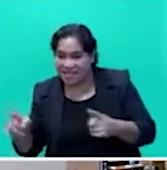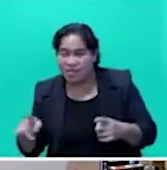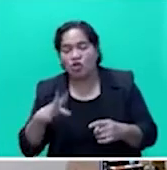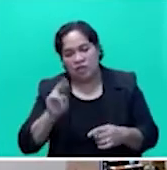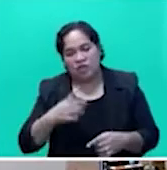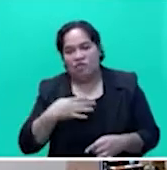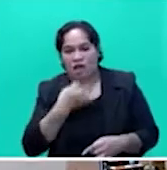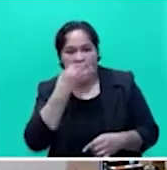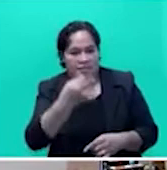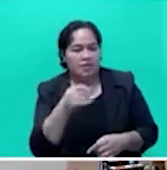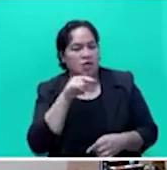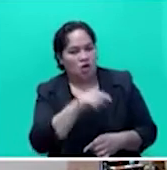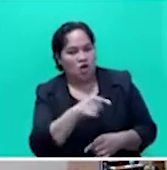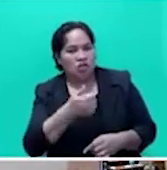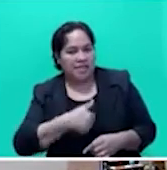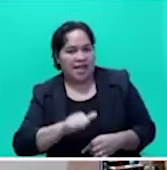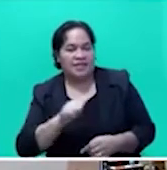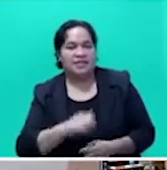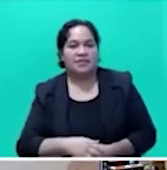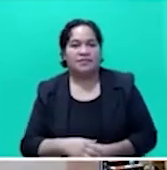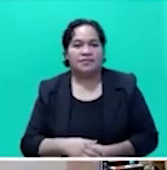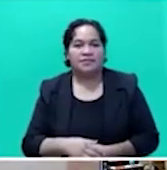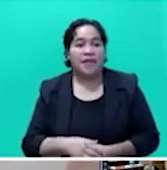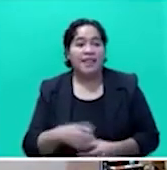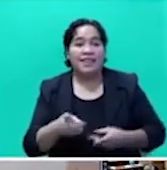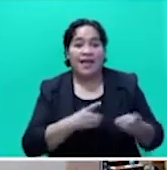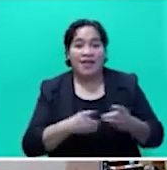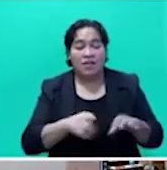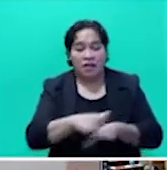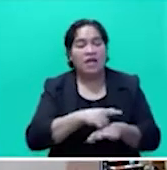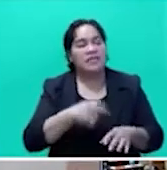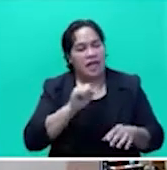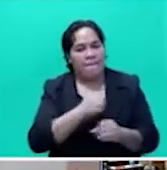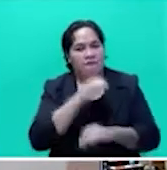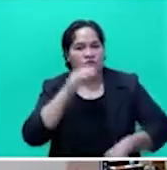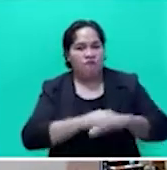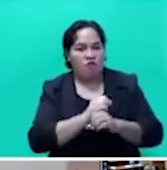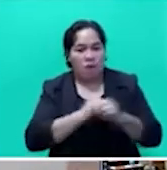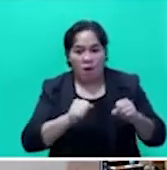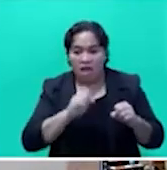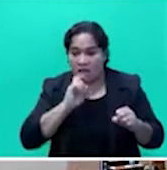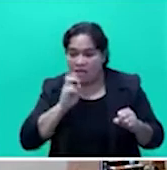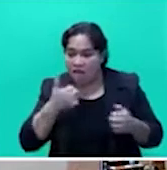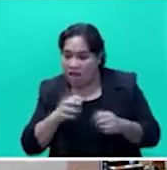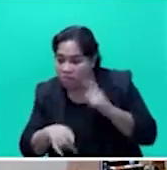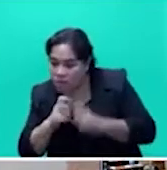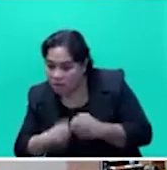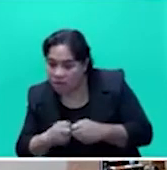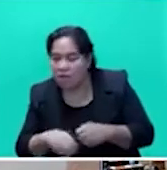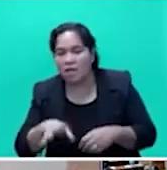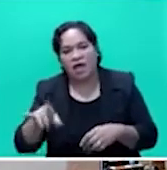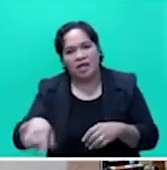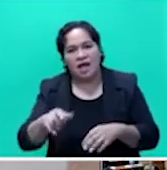consent, as I've said before. In fact, the Director of Land still has the full power to forfeit any state land if the lessee